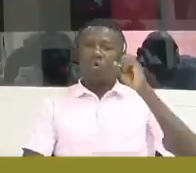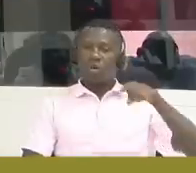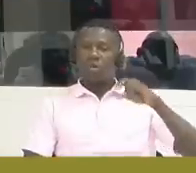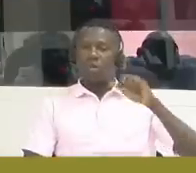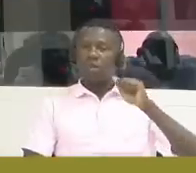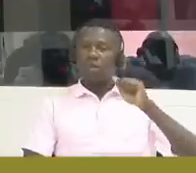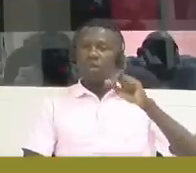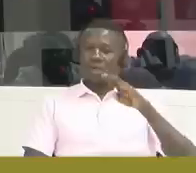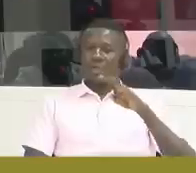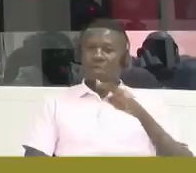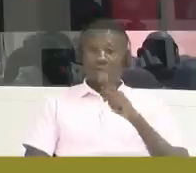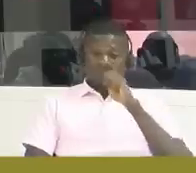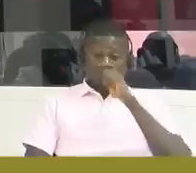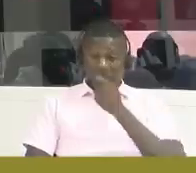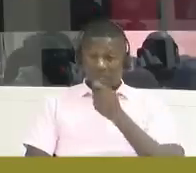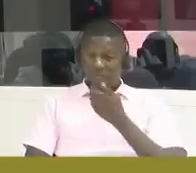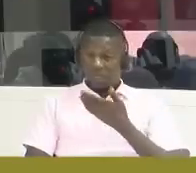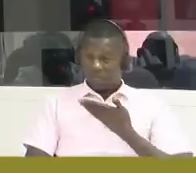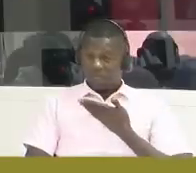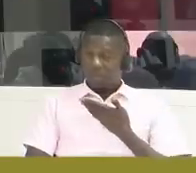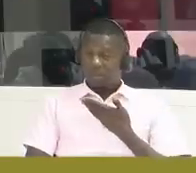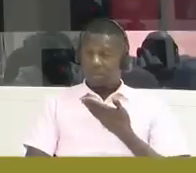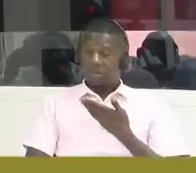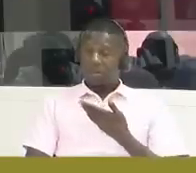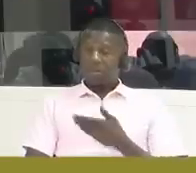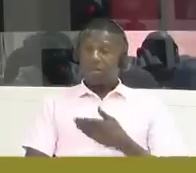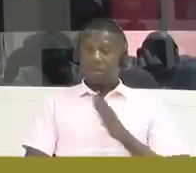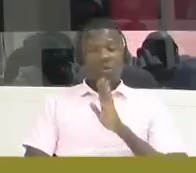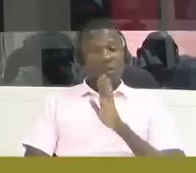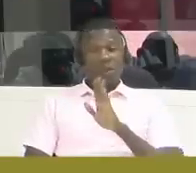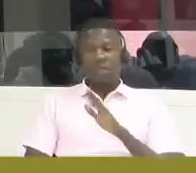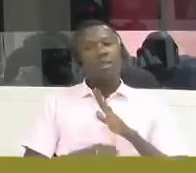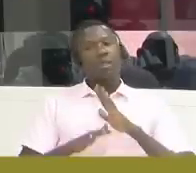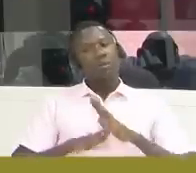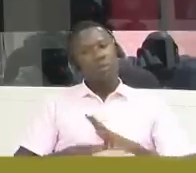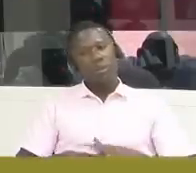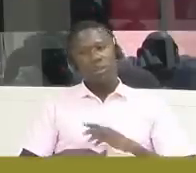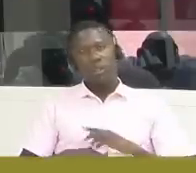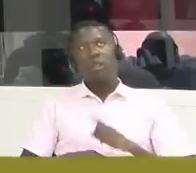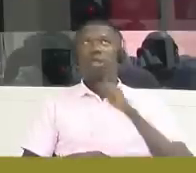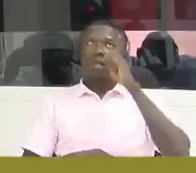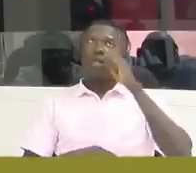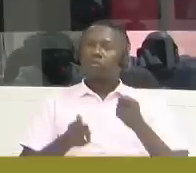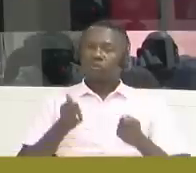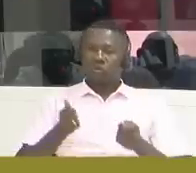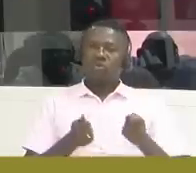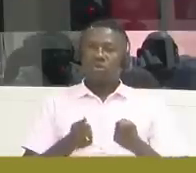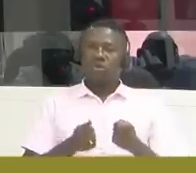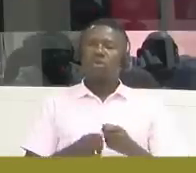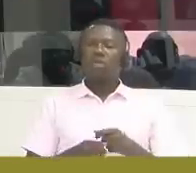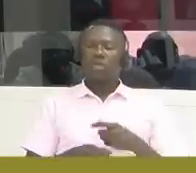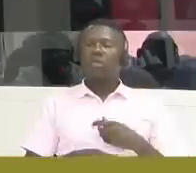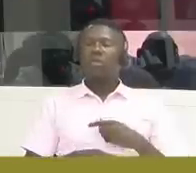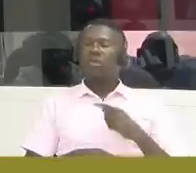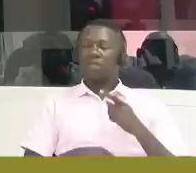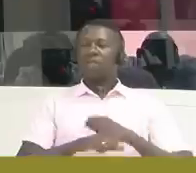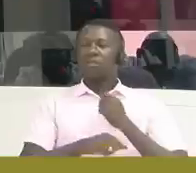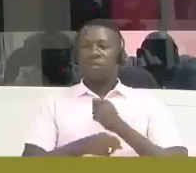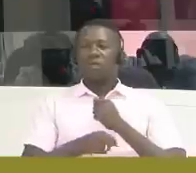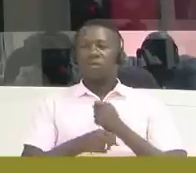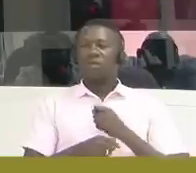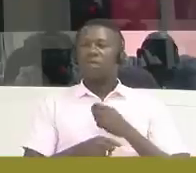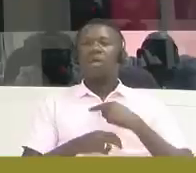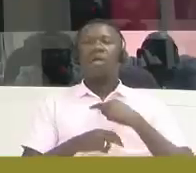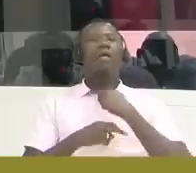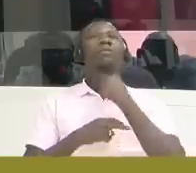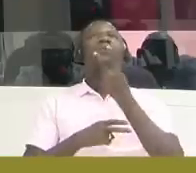Then the moment he started telling me to take heart that God is in control, then I make a very loud